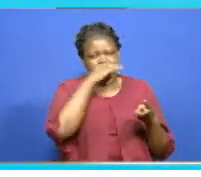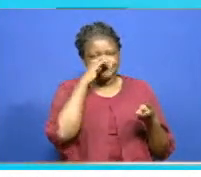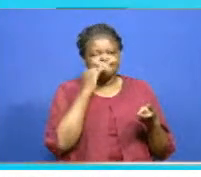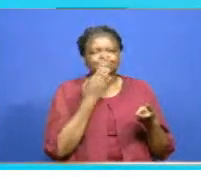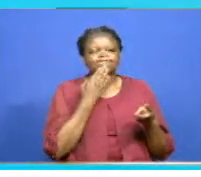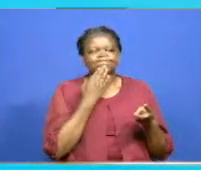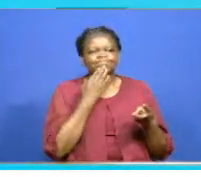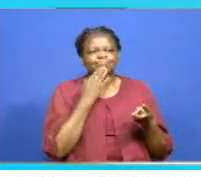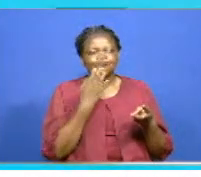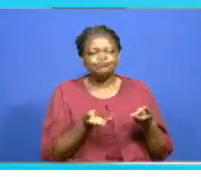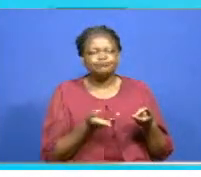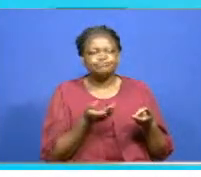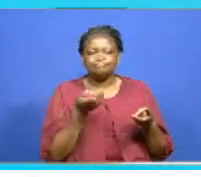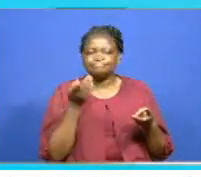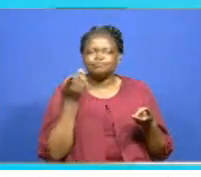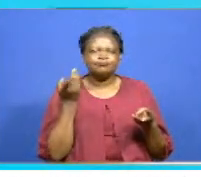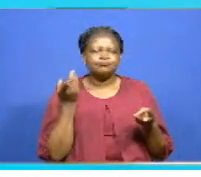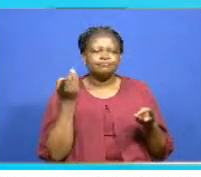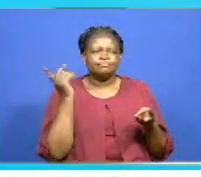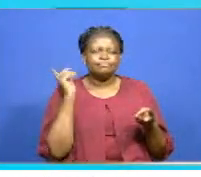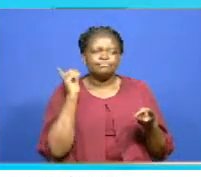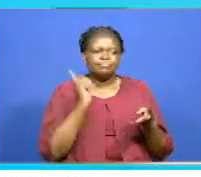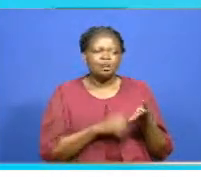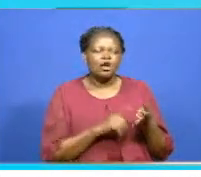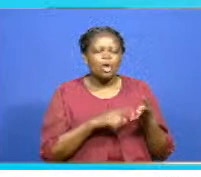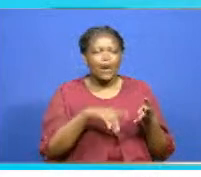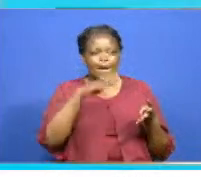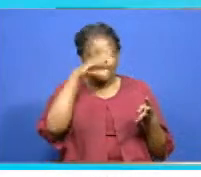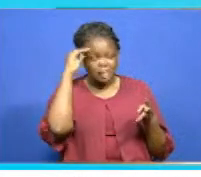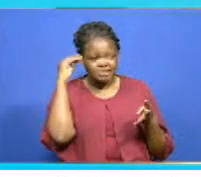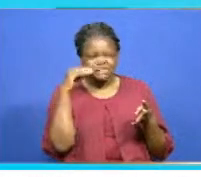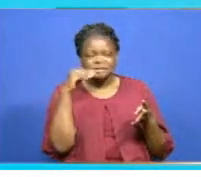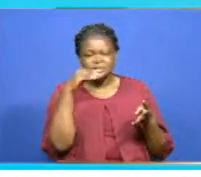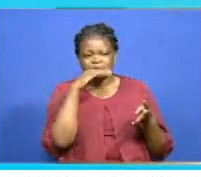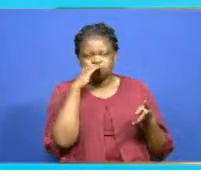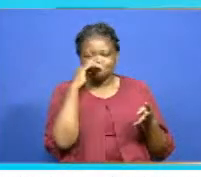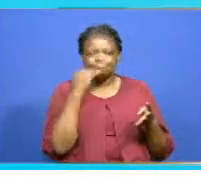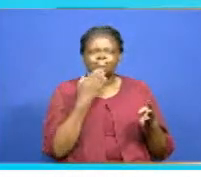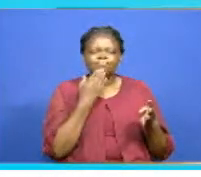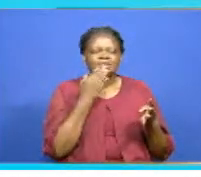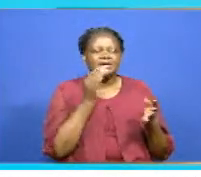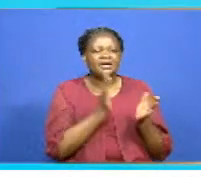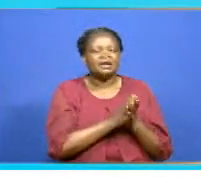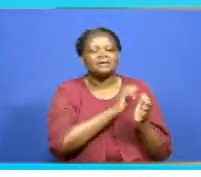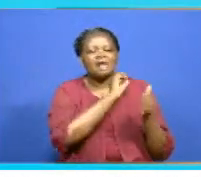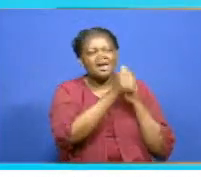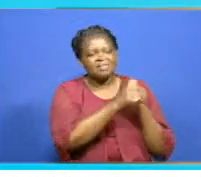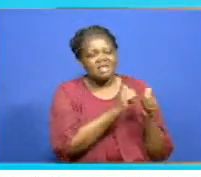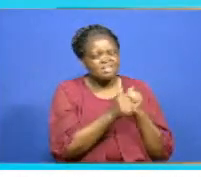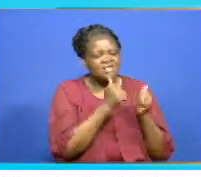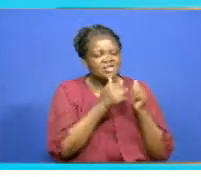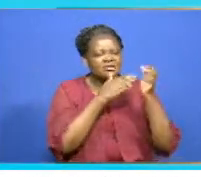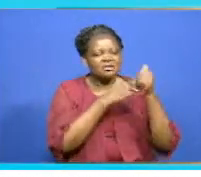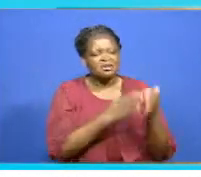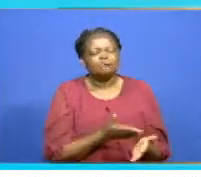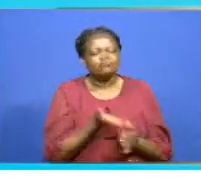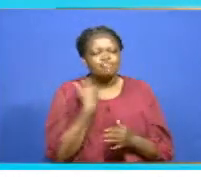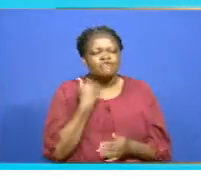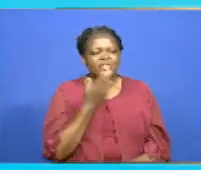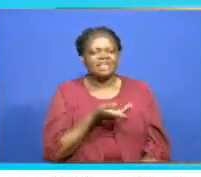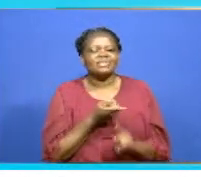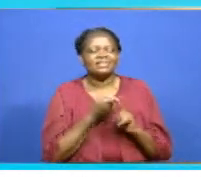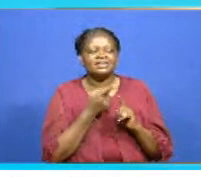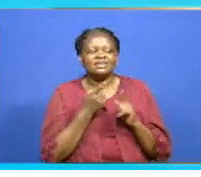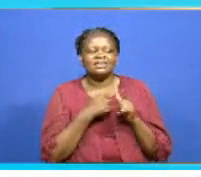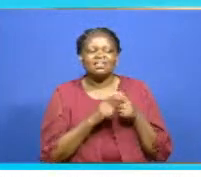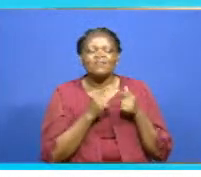touched on Musalia's Mudavadi's father, Moses, and of course the other kingpins who have been there. And we have a